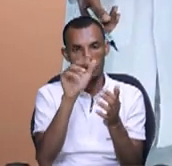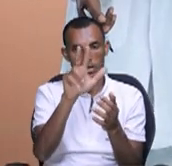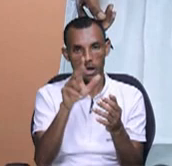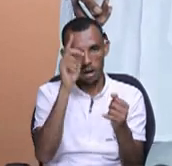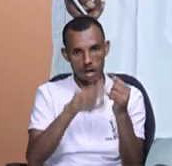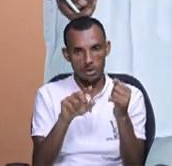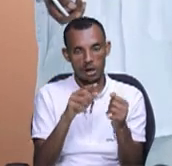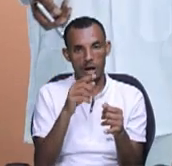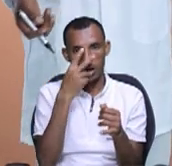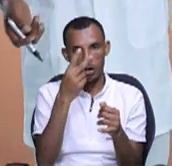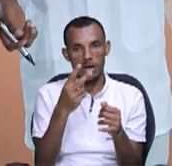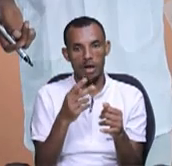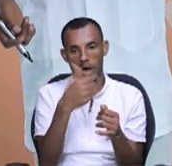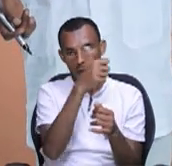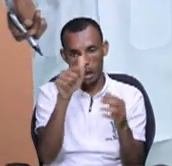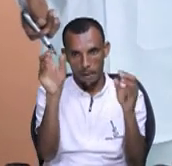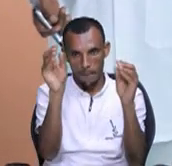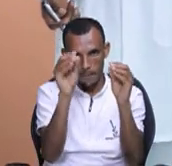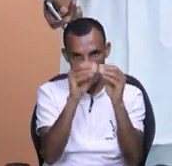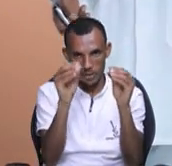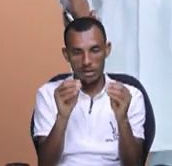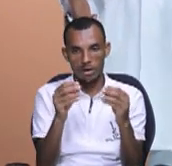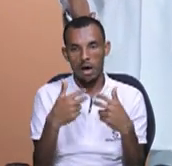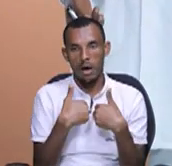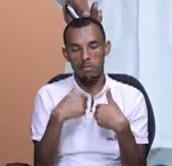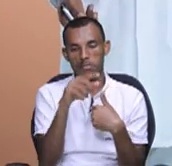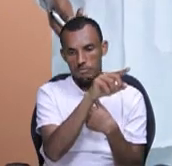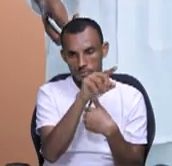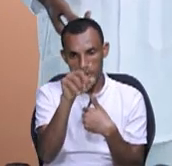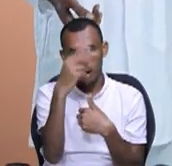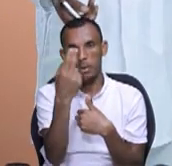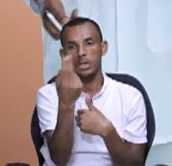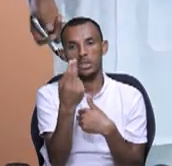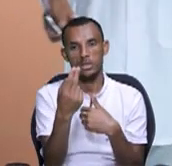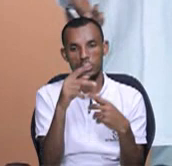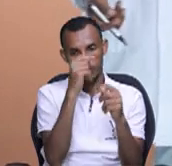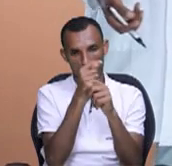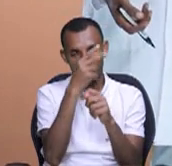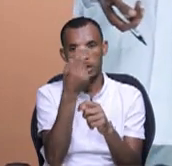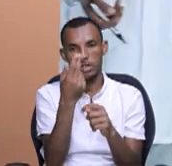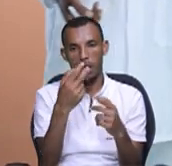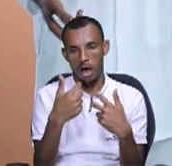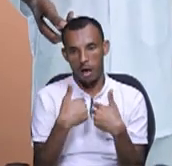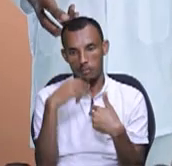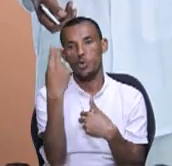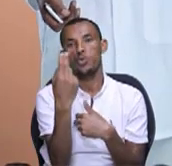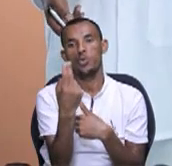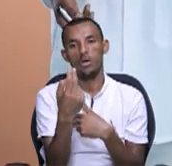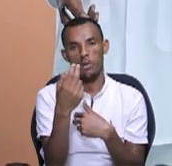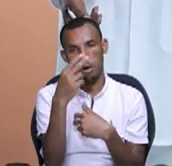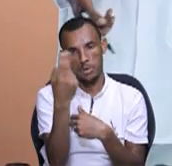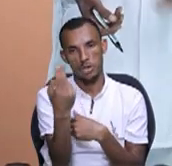the last one, any mathematics have their own application. Therefore, trigonometric function have